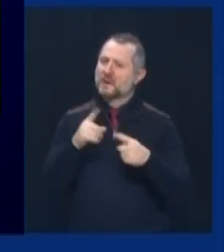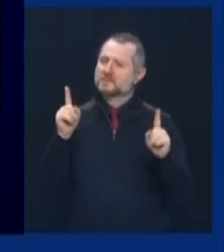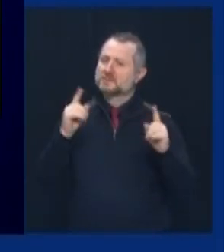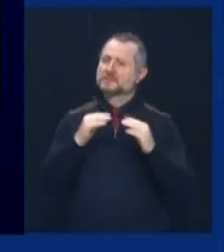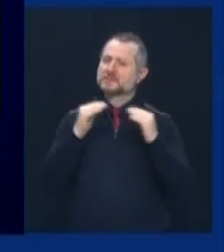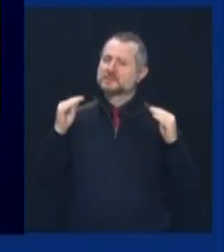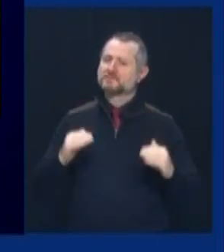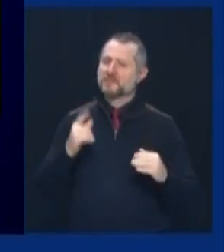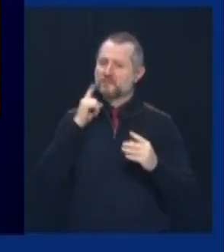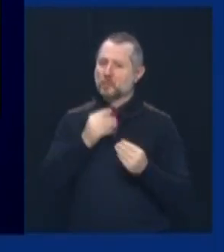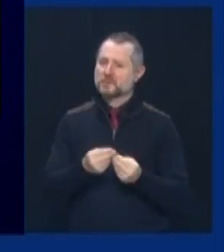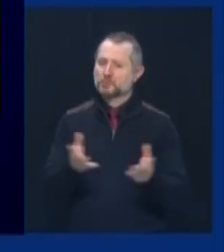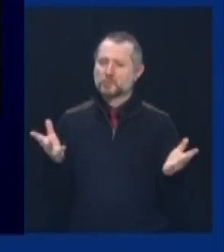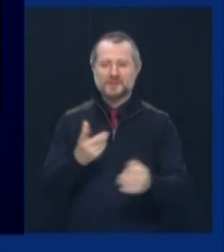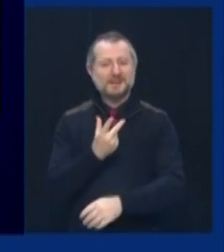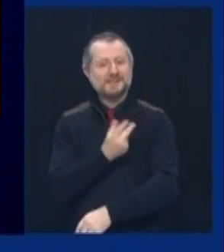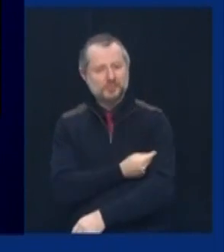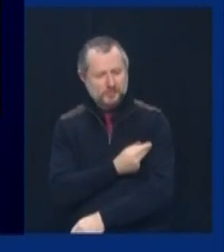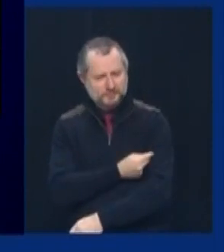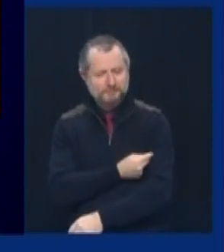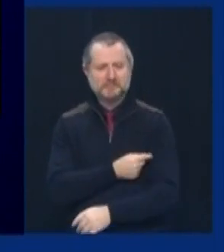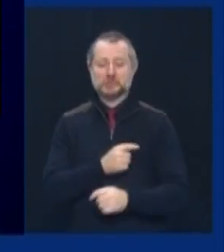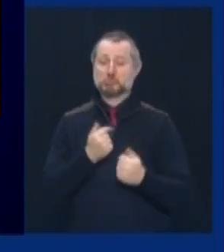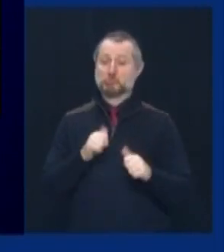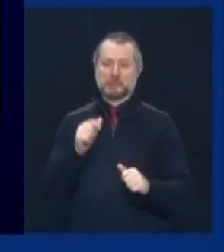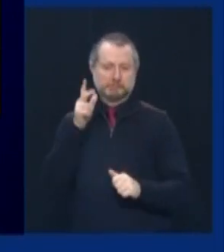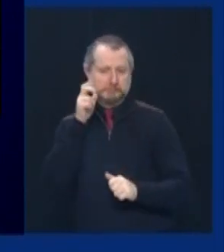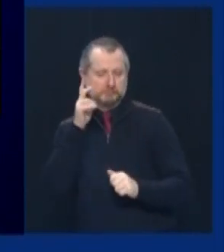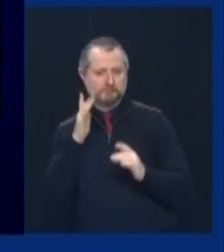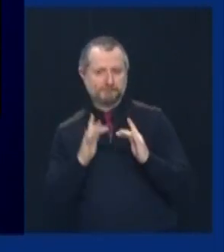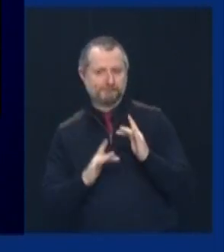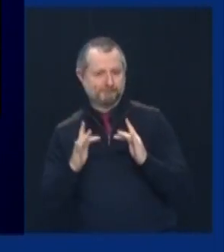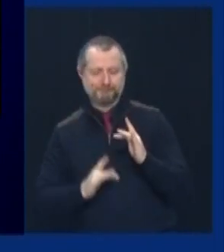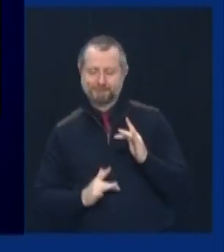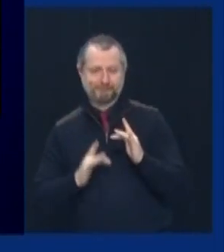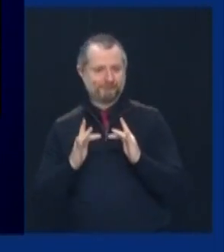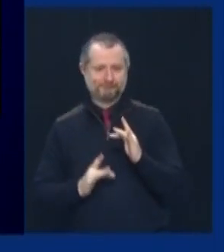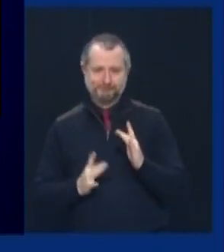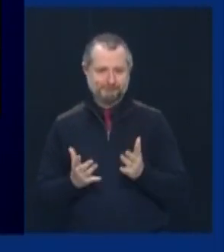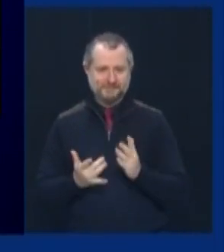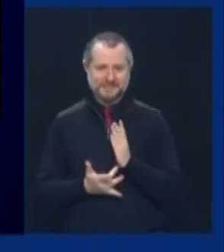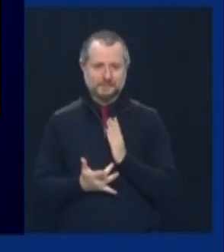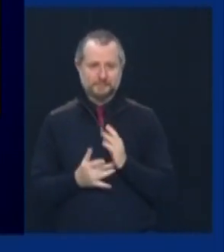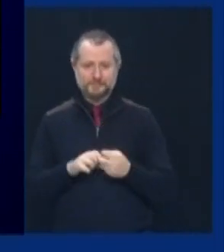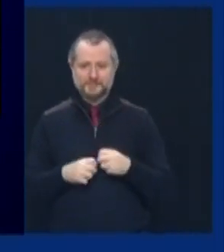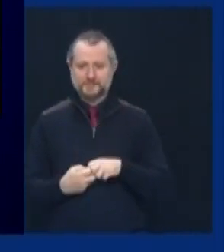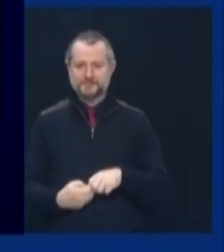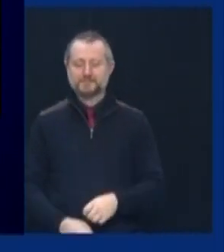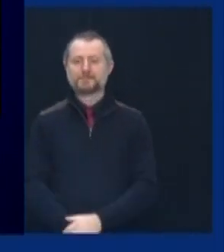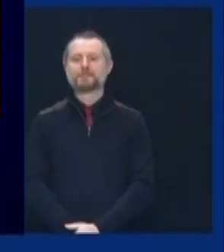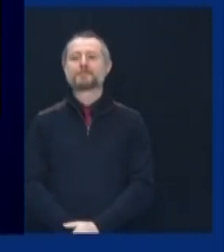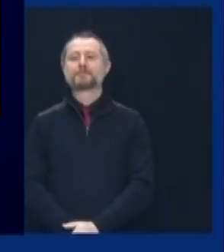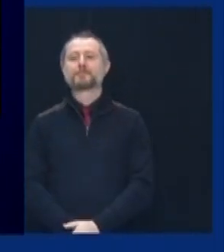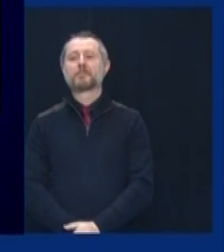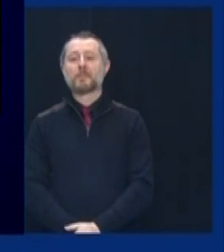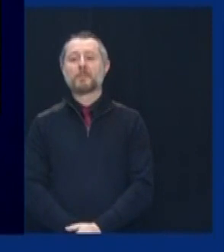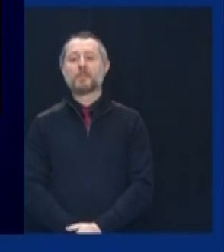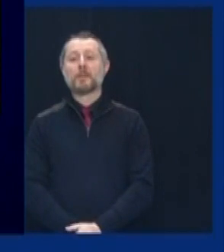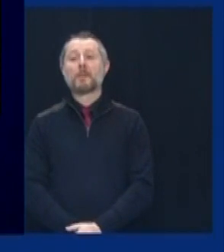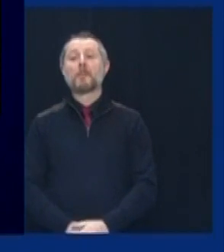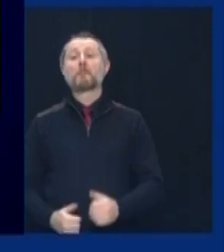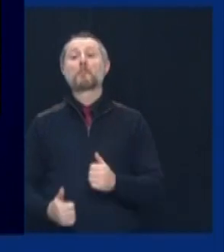of COVID-19 vaccine. I hope especially to the most vulnerable